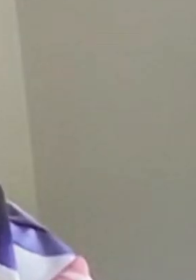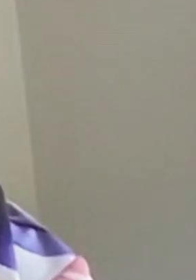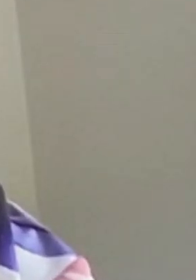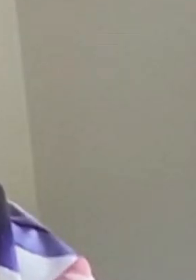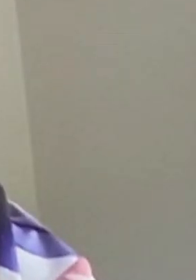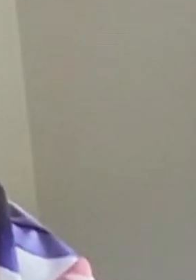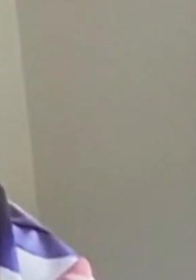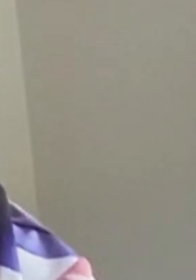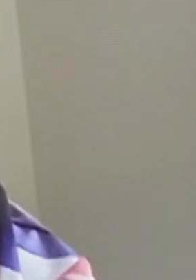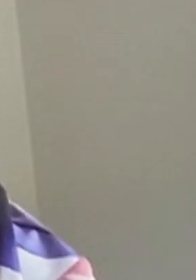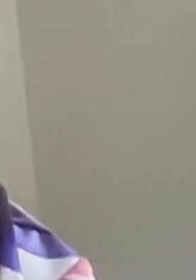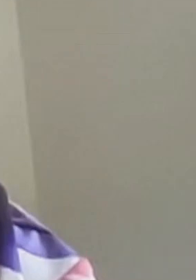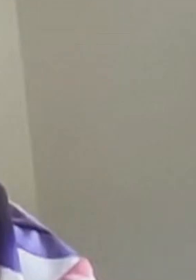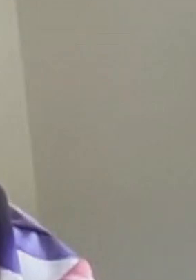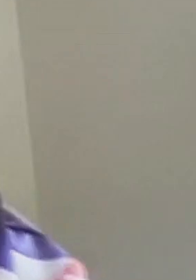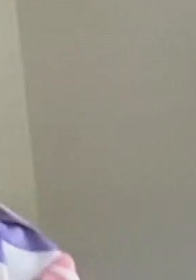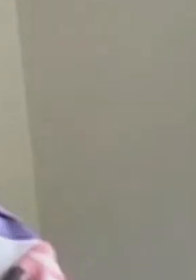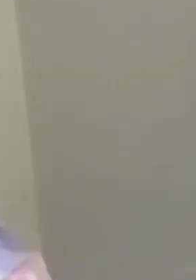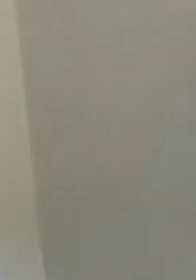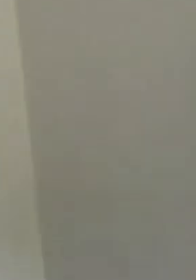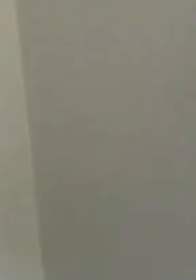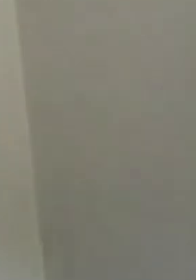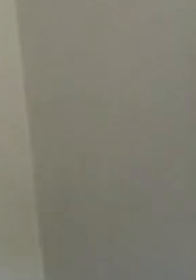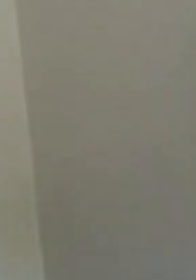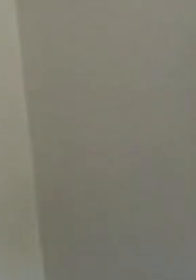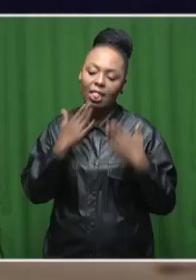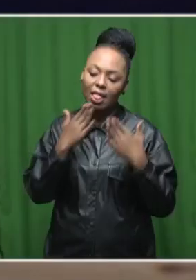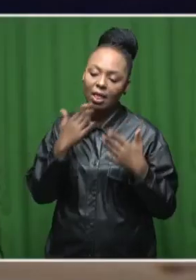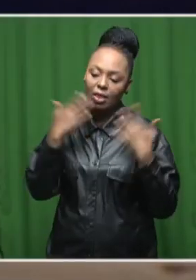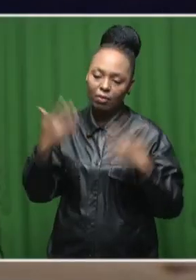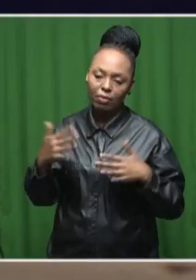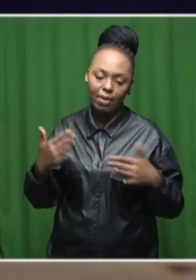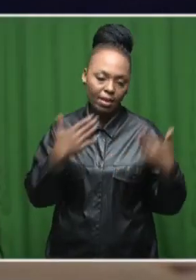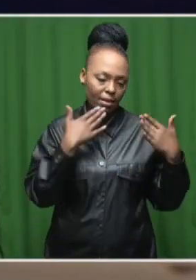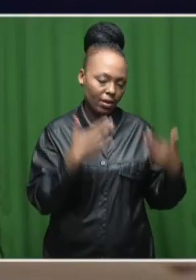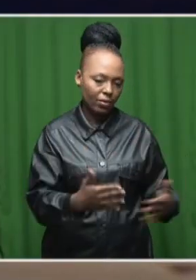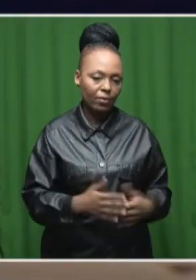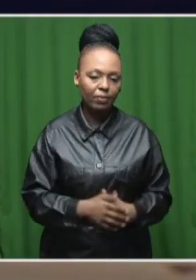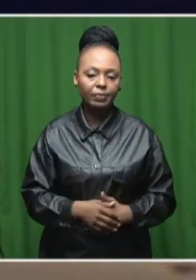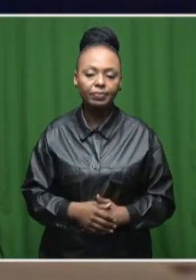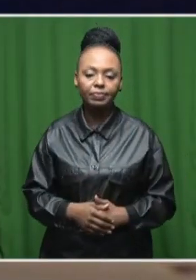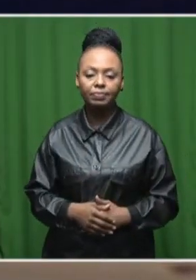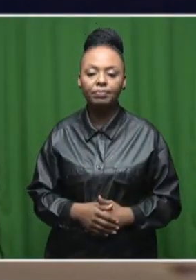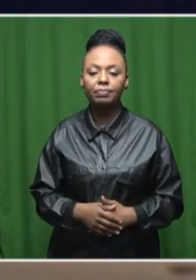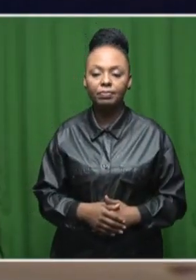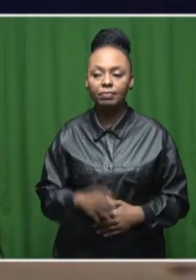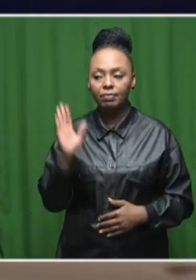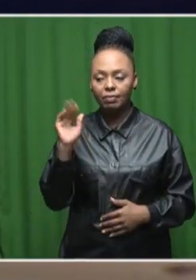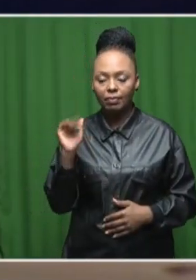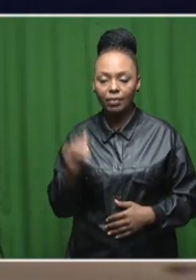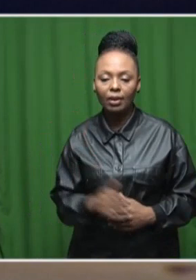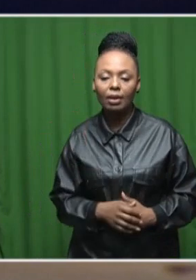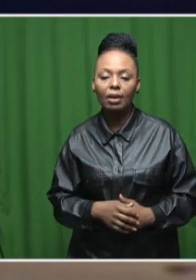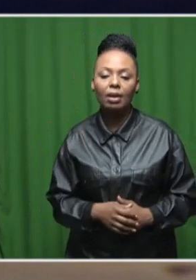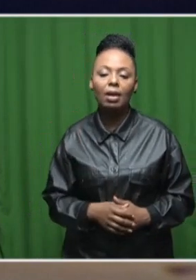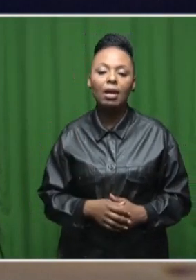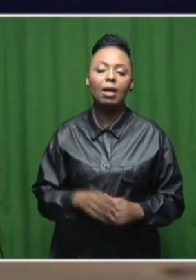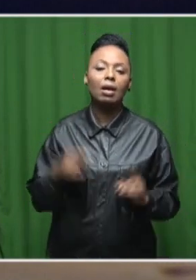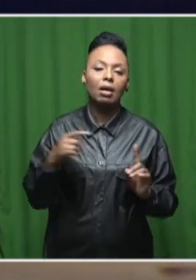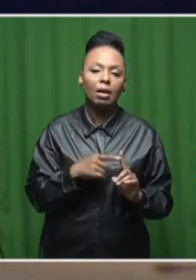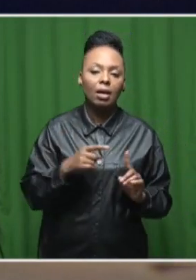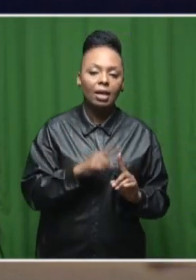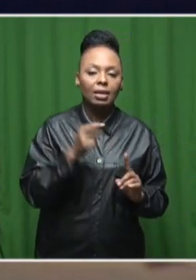are there. All right. Great chatting to Thank you very Teresa. much. Thank you. Thank you. Okay, that was bye. Tikkun CEO Teresa